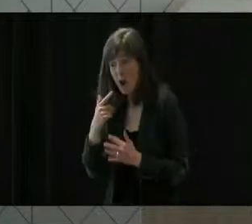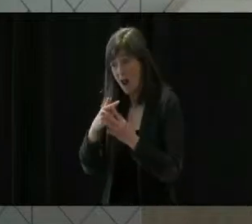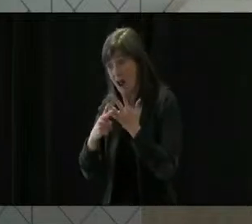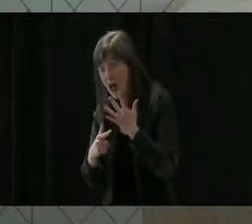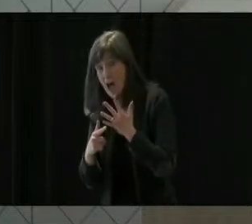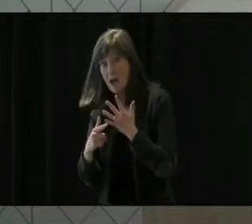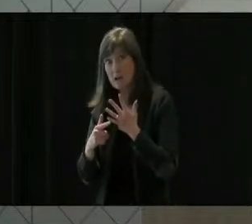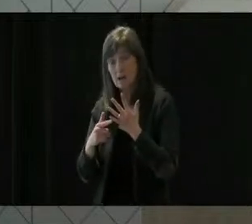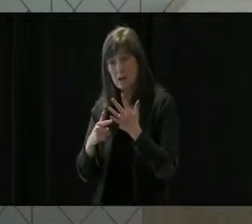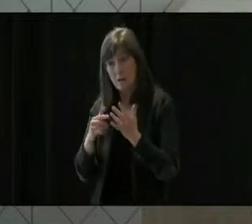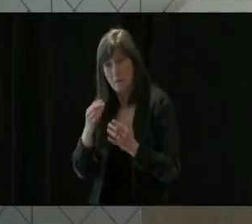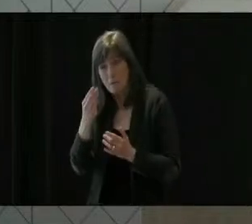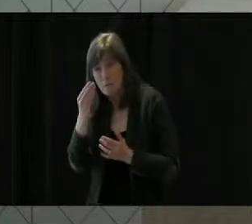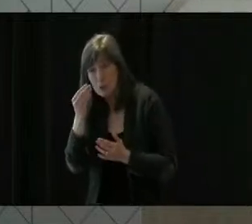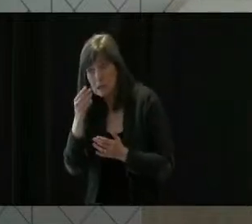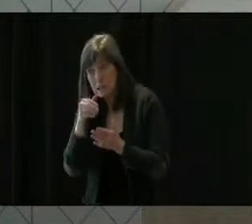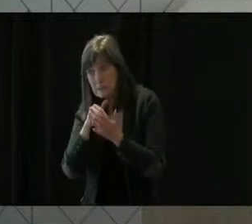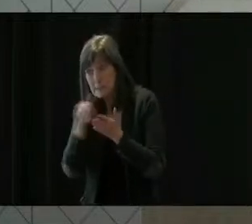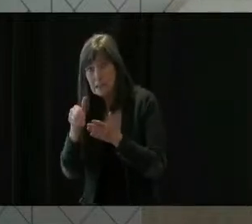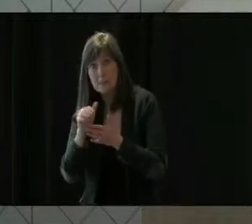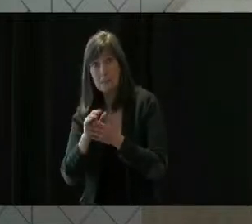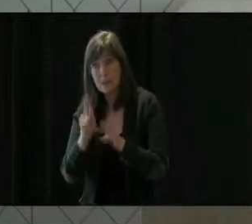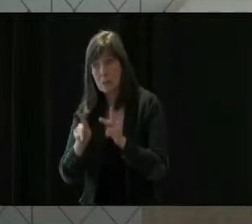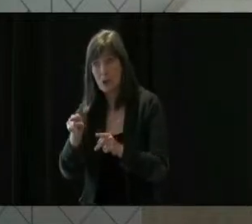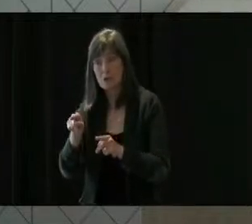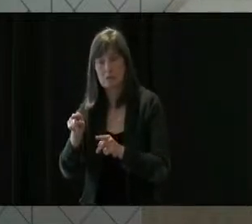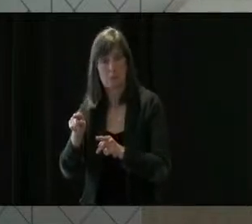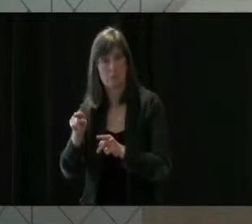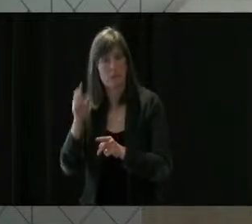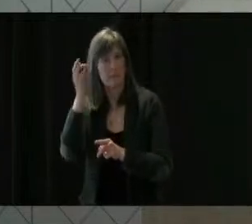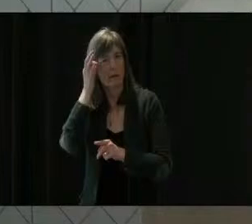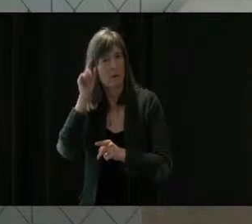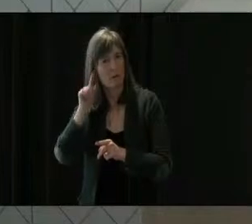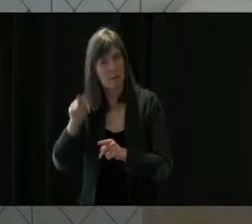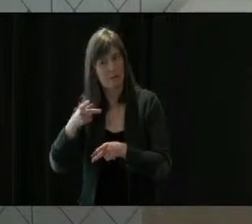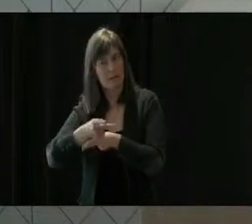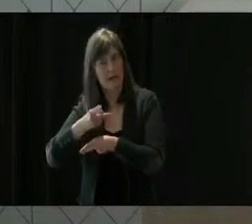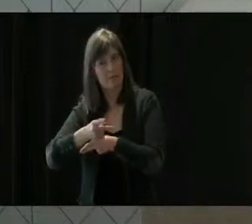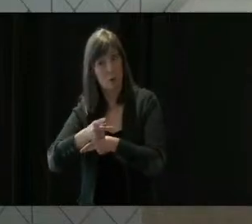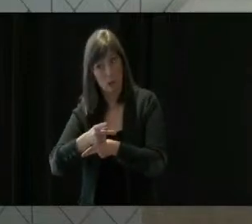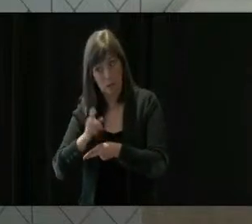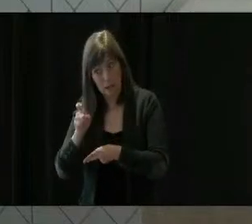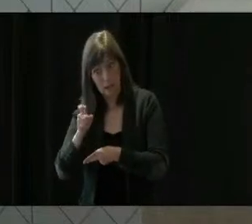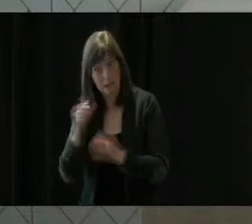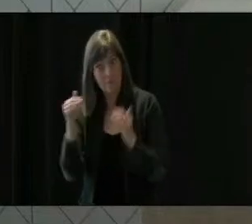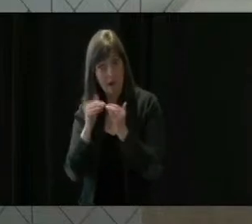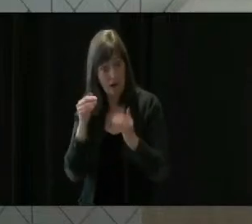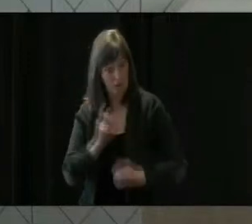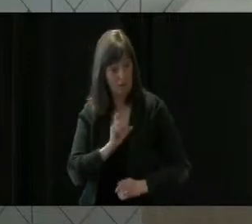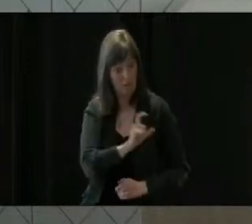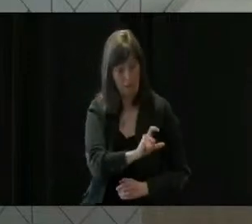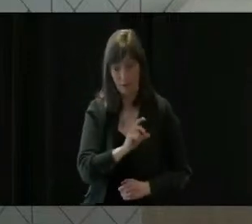wary of moves that it would take. Also, the federal government, even though it is an